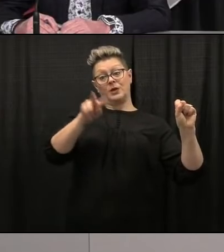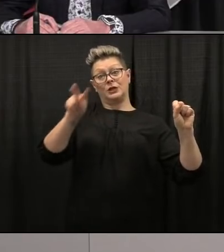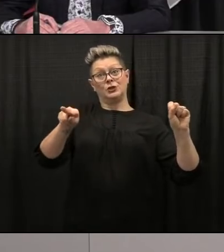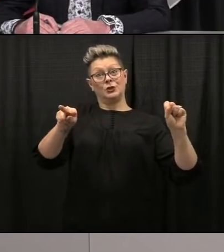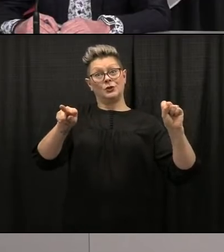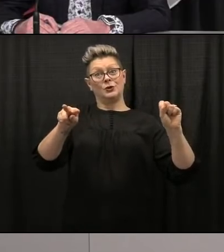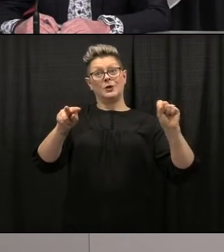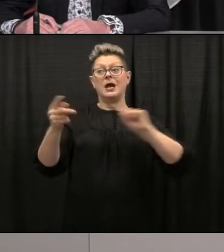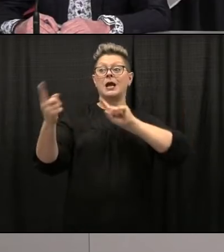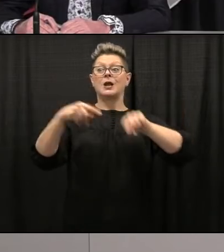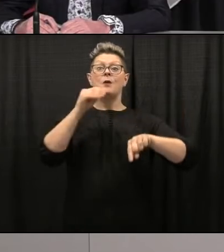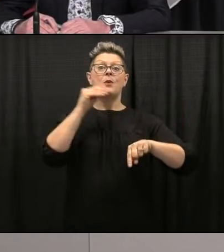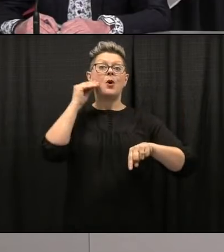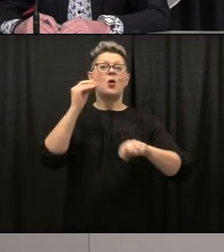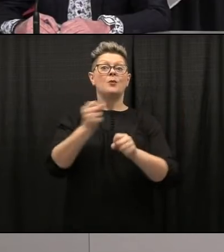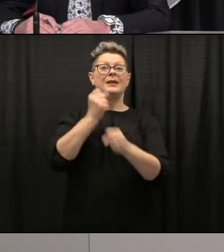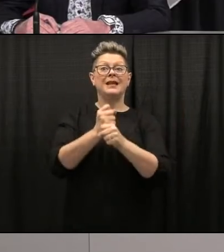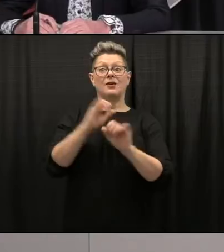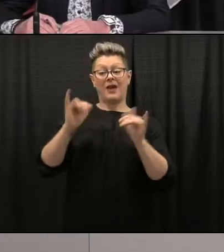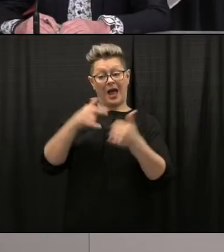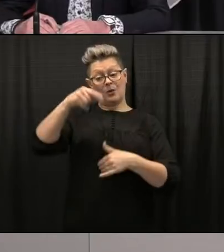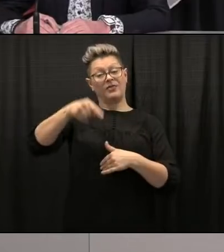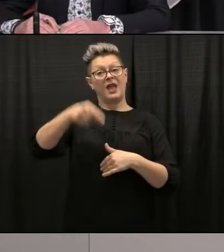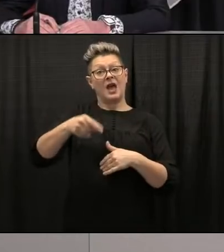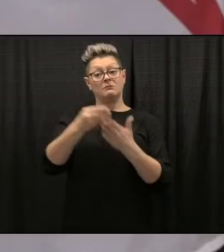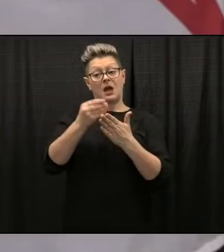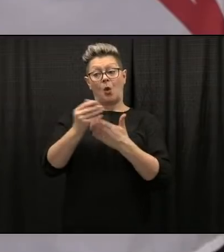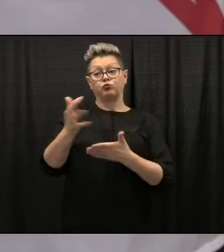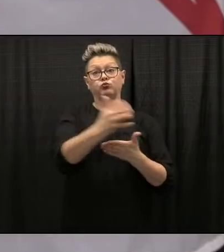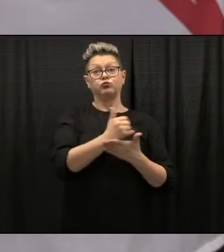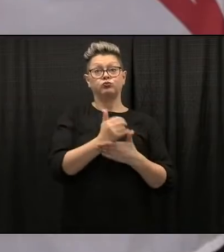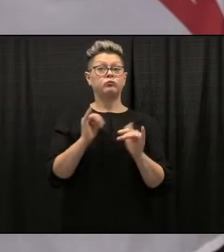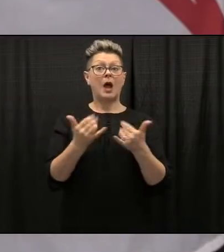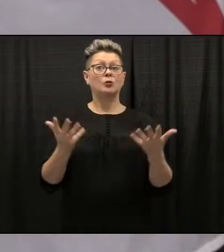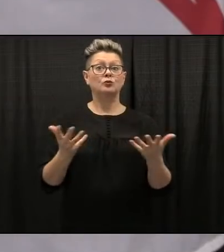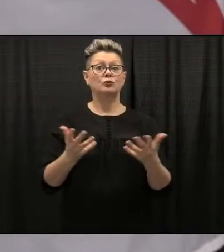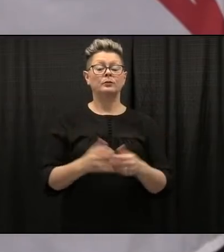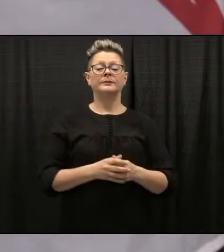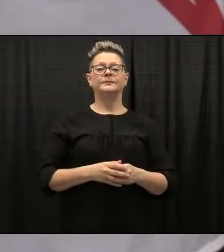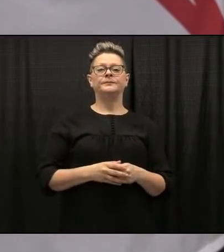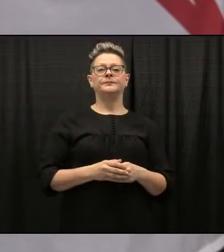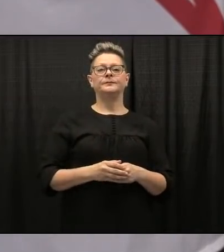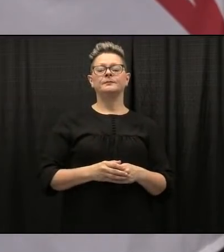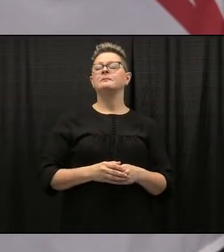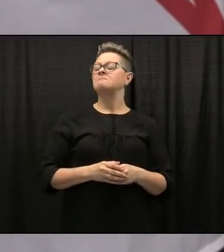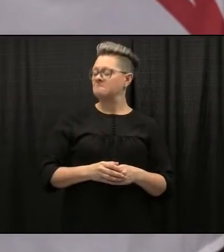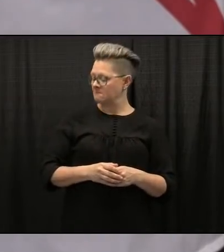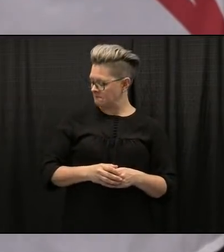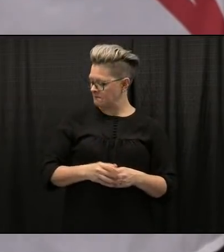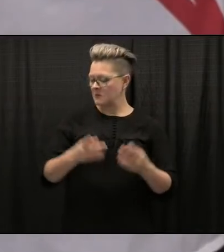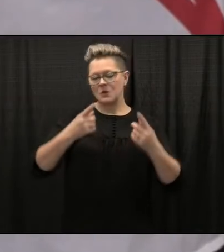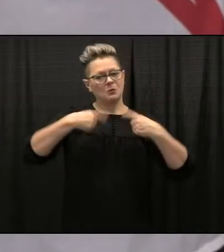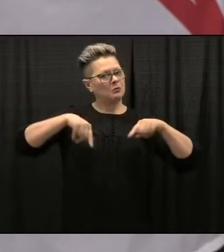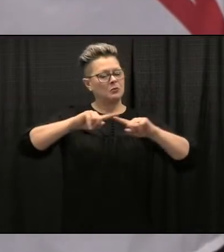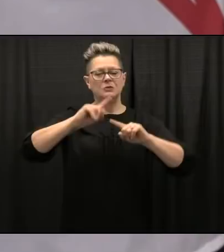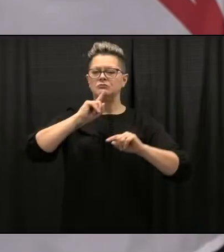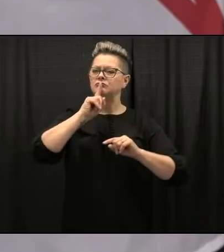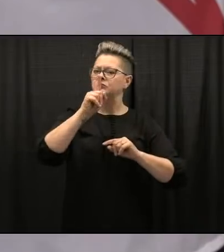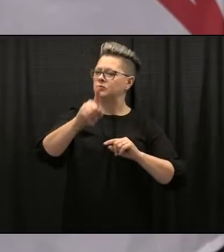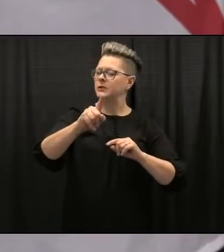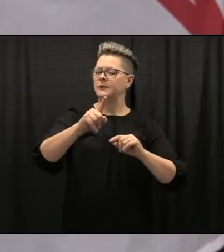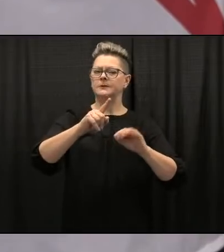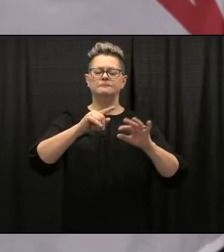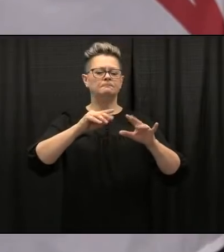home year in earmarking this money? You know, we're we're very committed to continuing